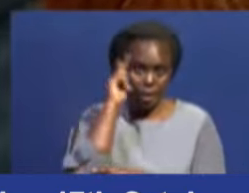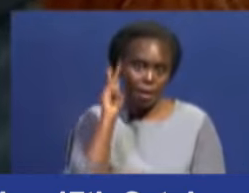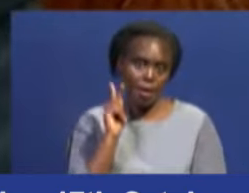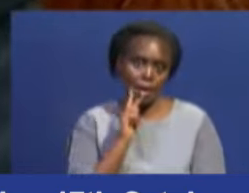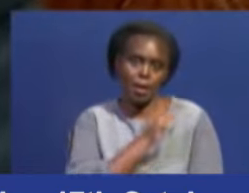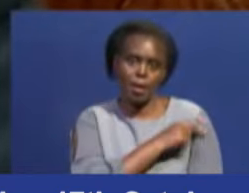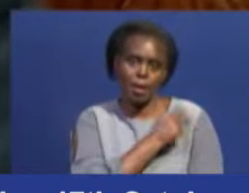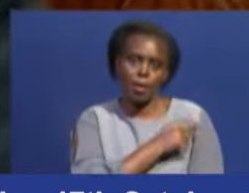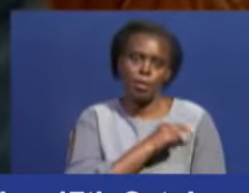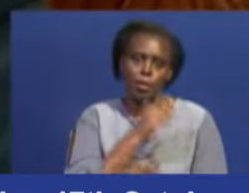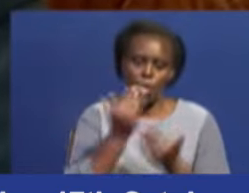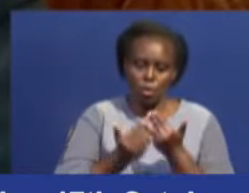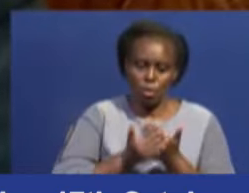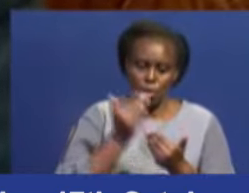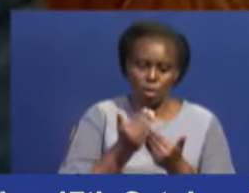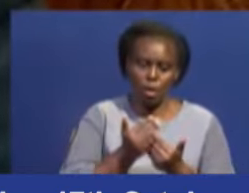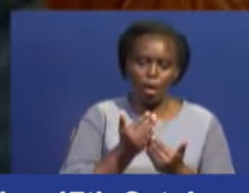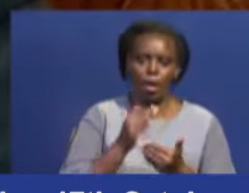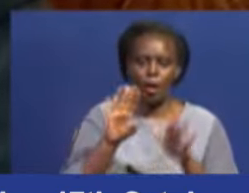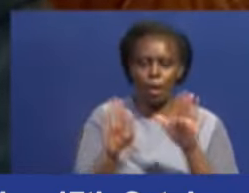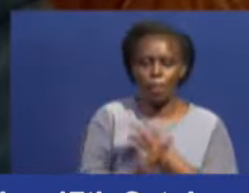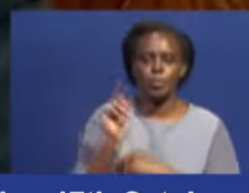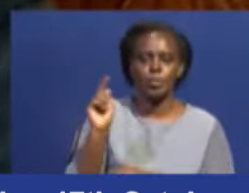looking after the President.